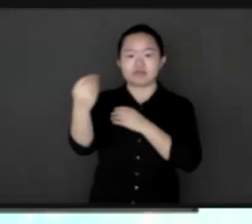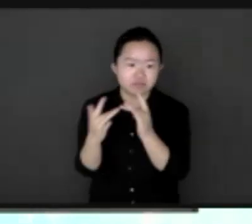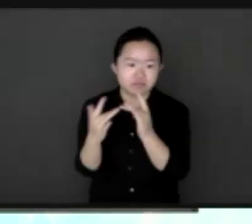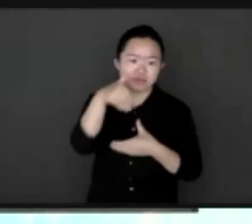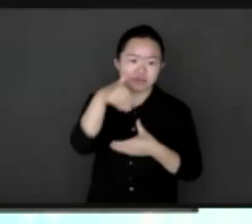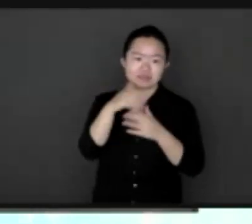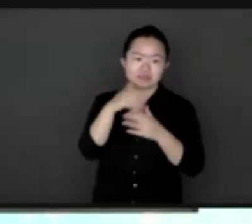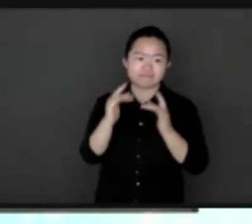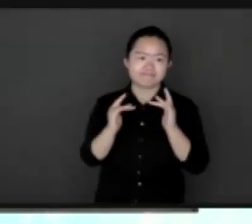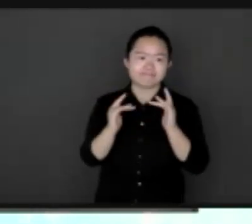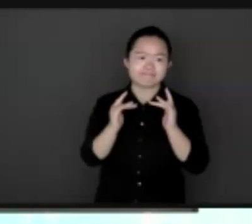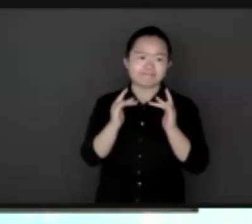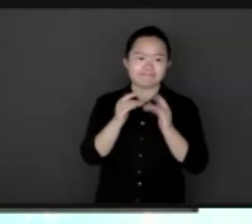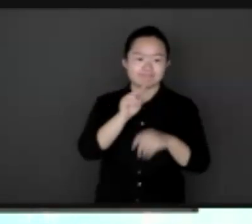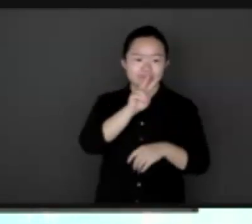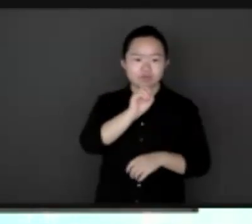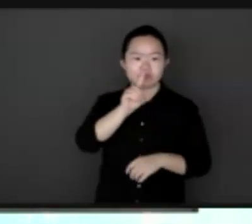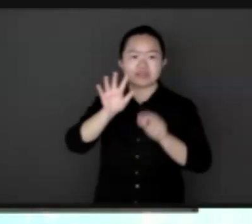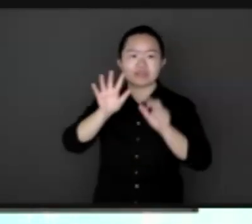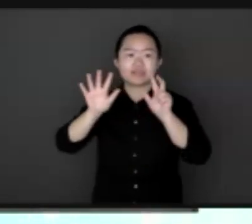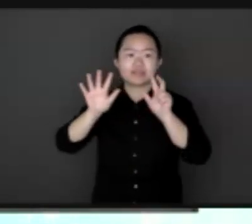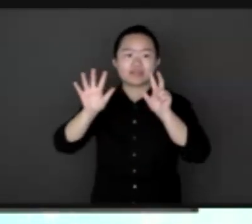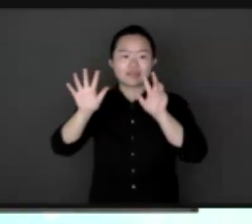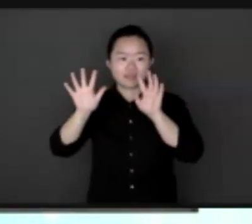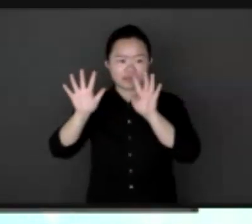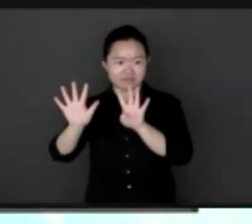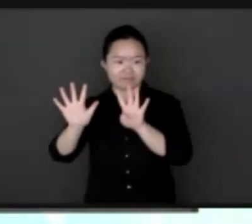towards accessibility for intranets and extranets.